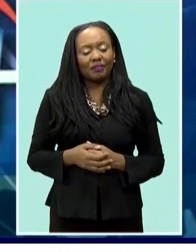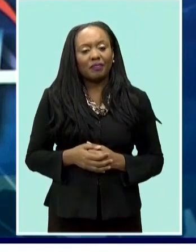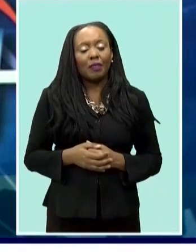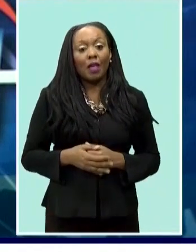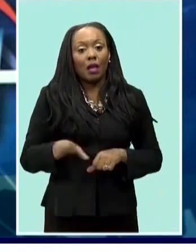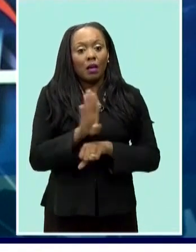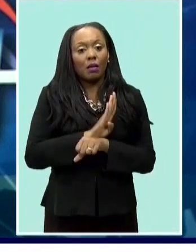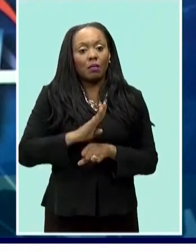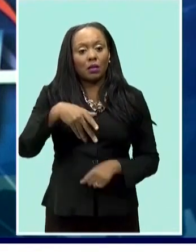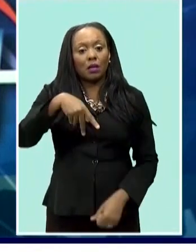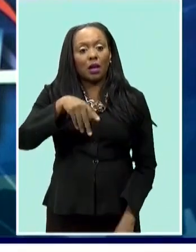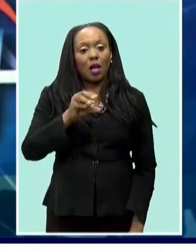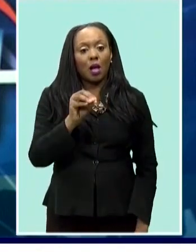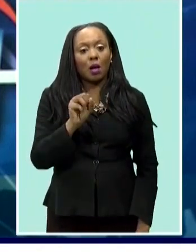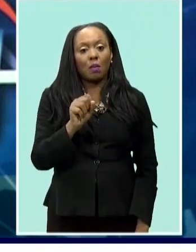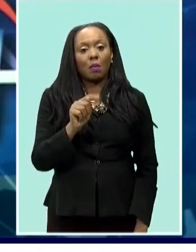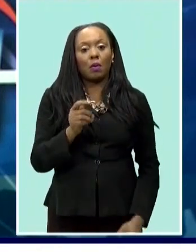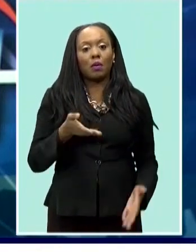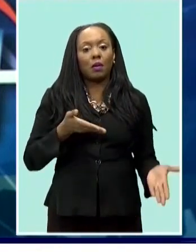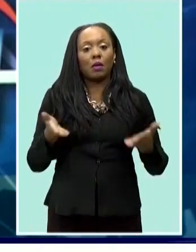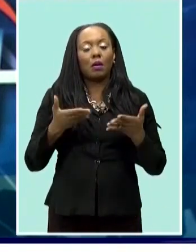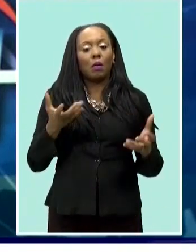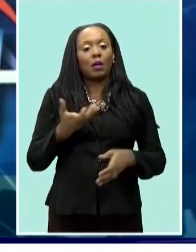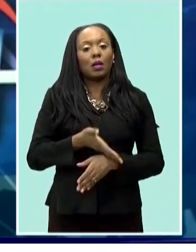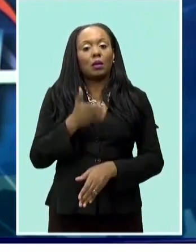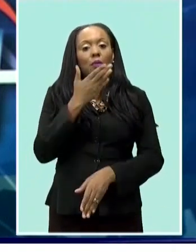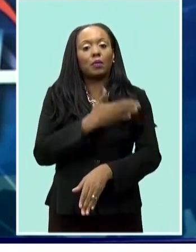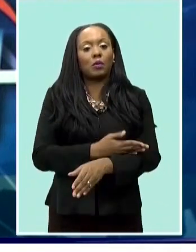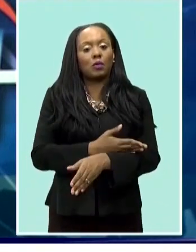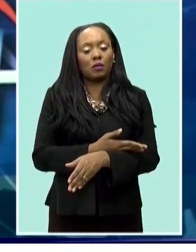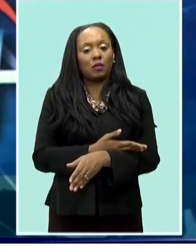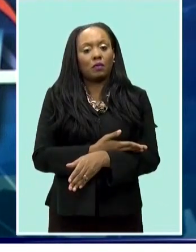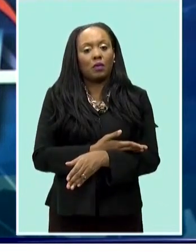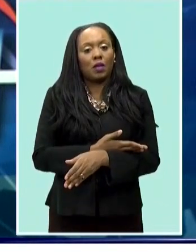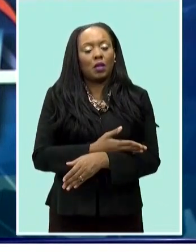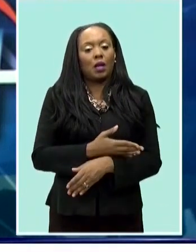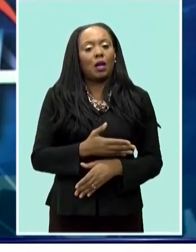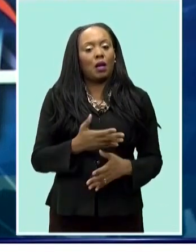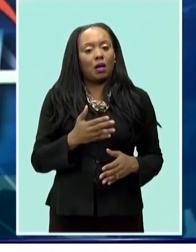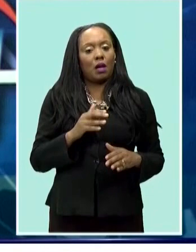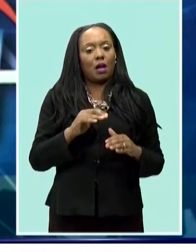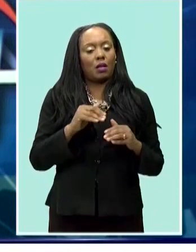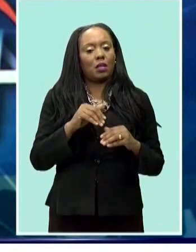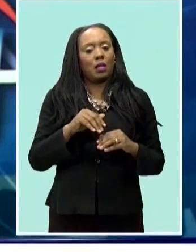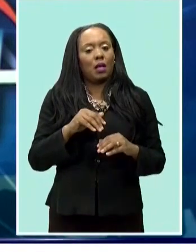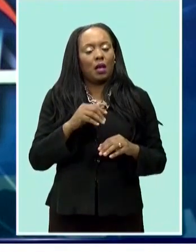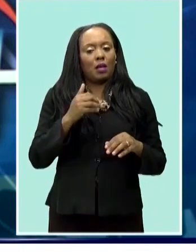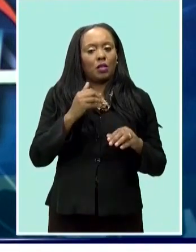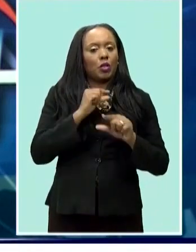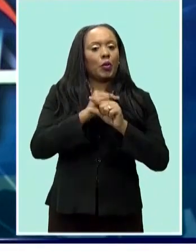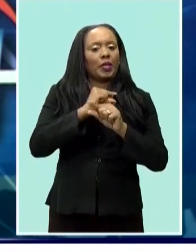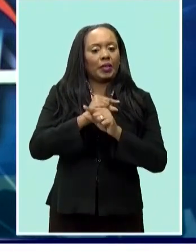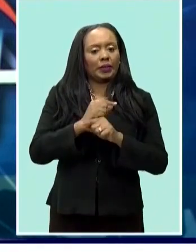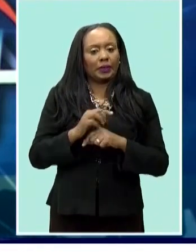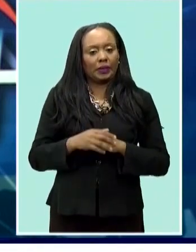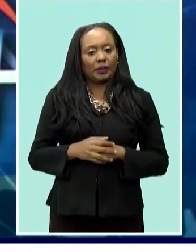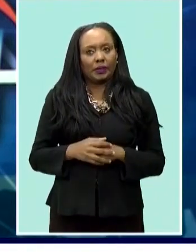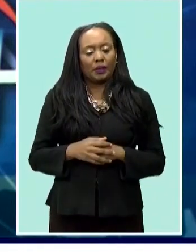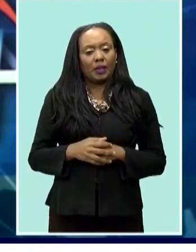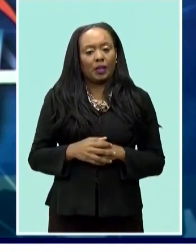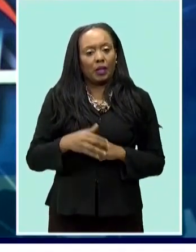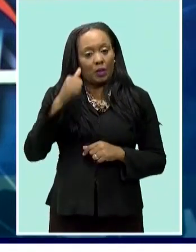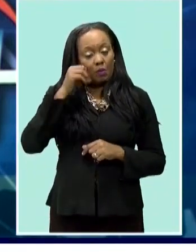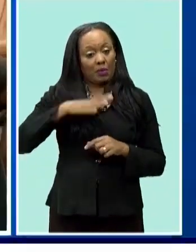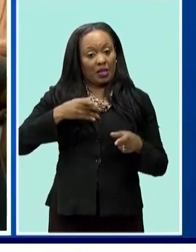Postal Service is moving to improve its postal security standards. Having recently attained silver certification, Acting Postmaster General Valletta